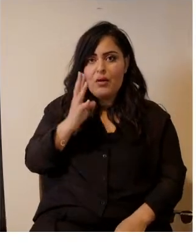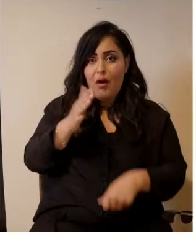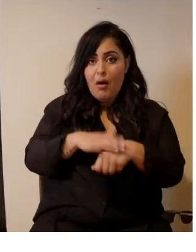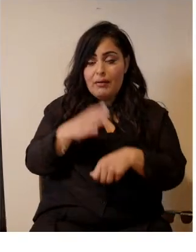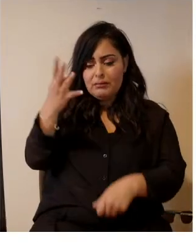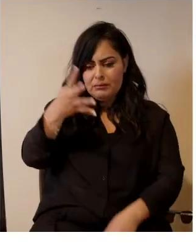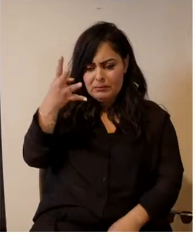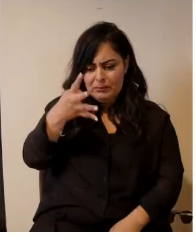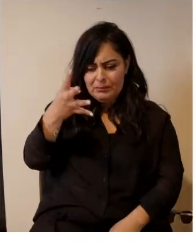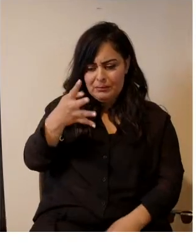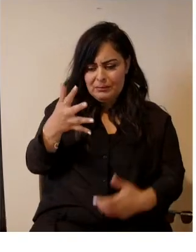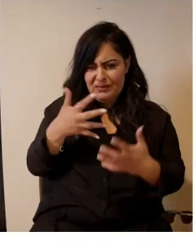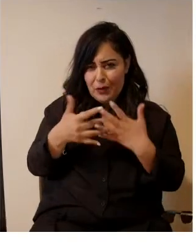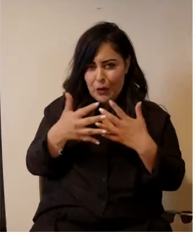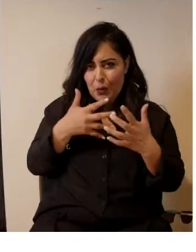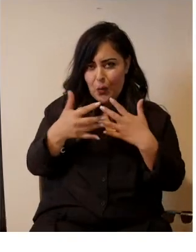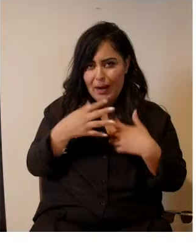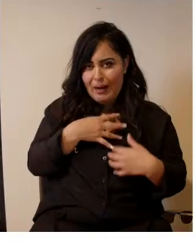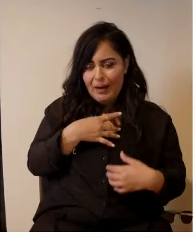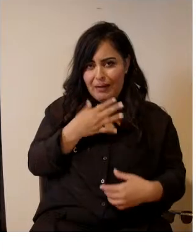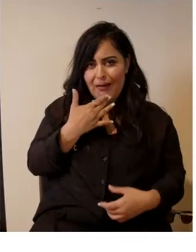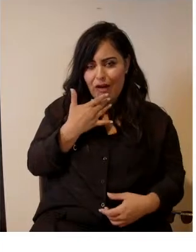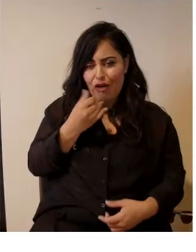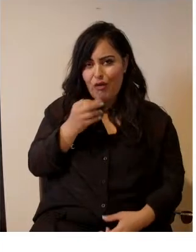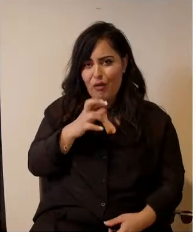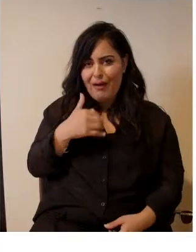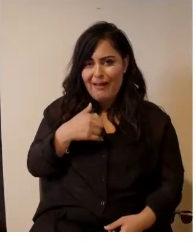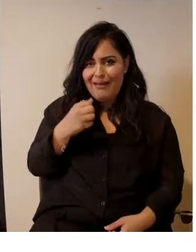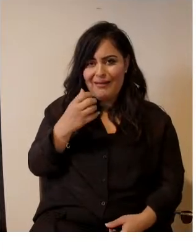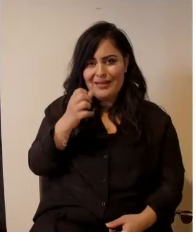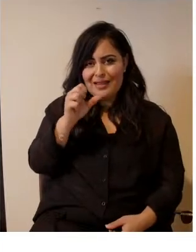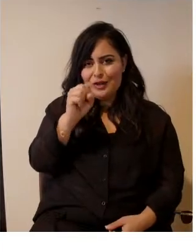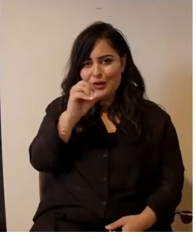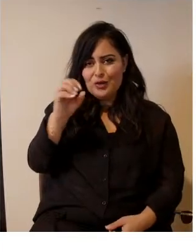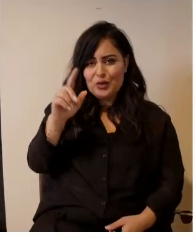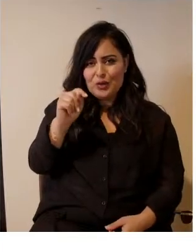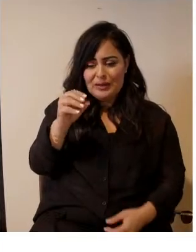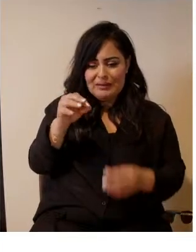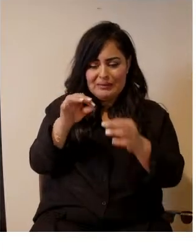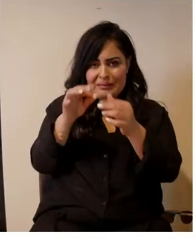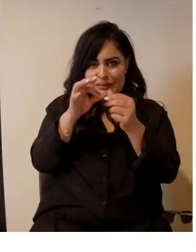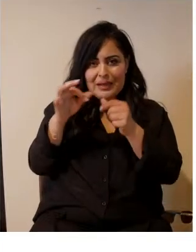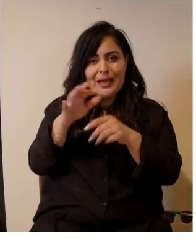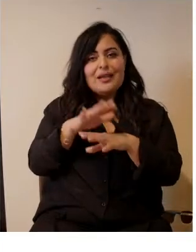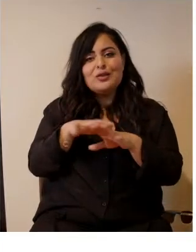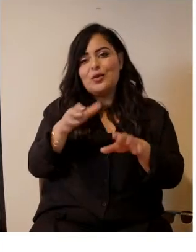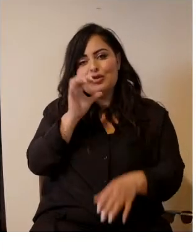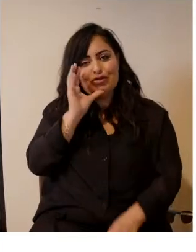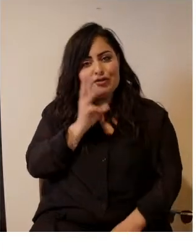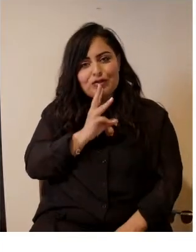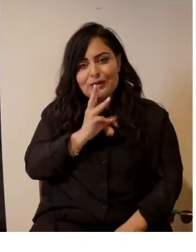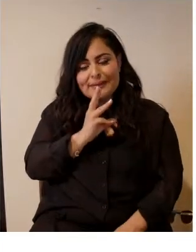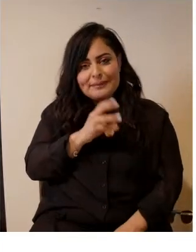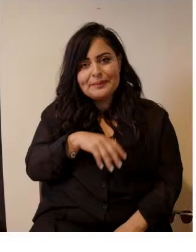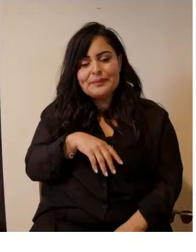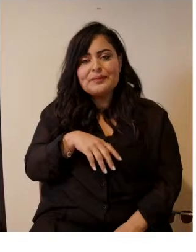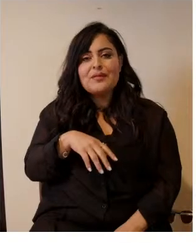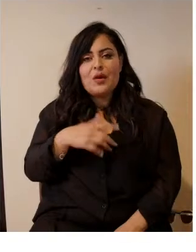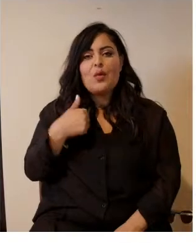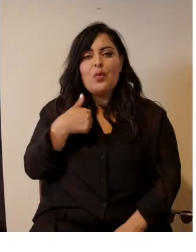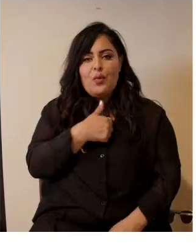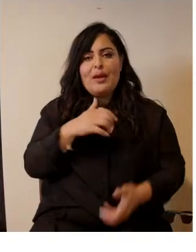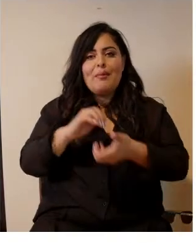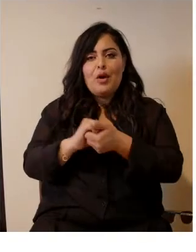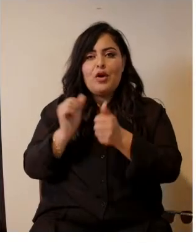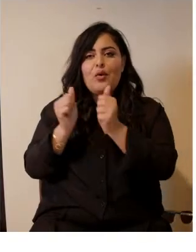is gray, or otherwise has soot, we would encourage you not to drink. The City of Pasadena partnered with LA County